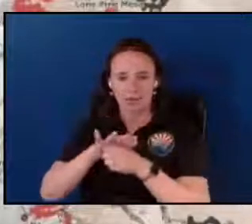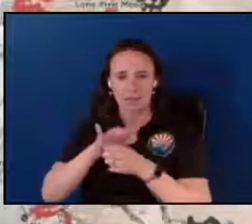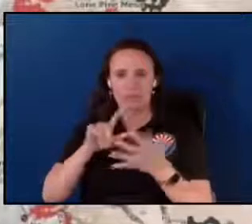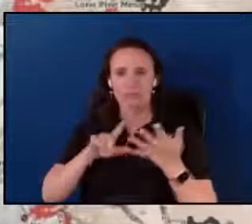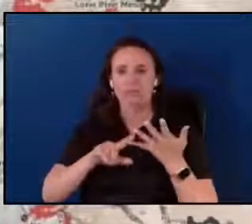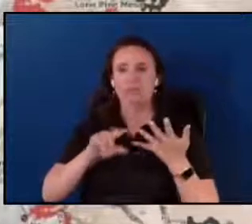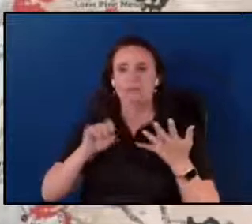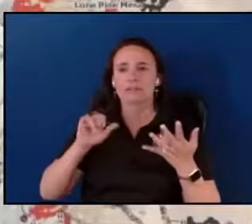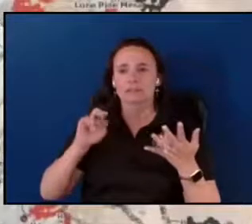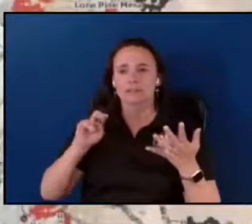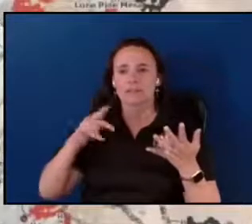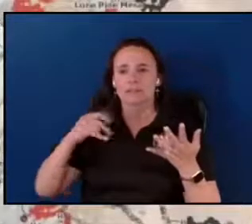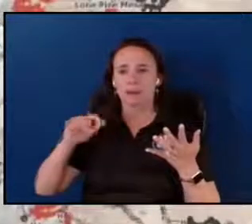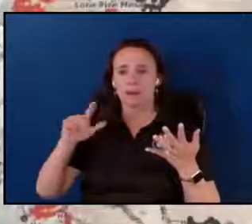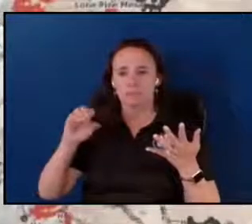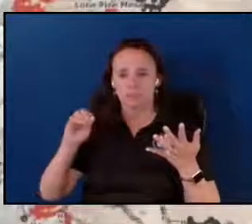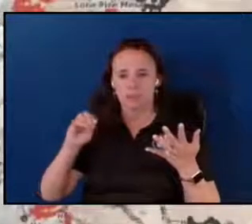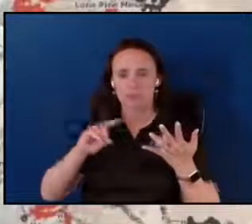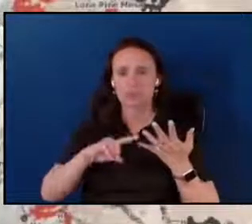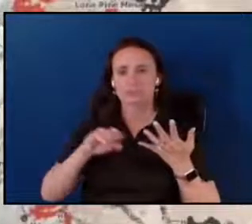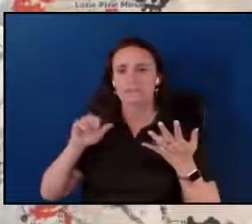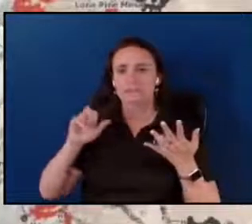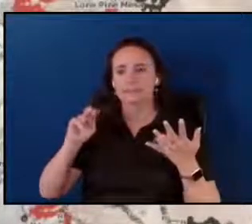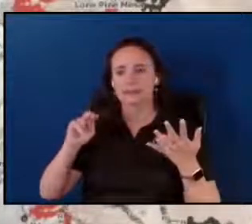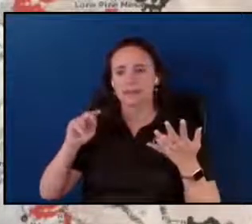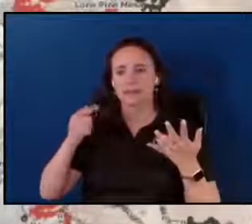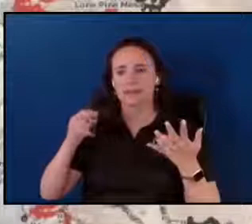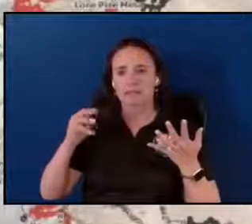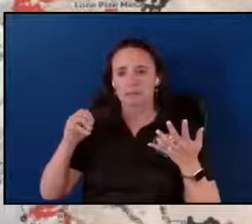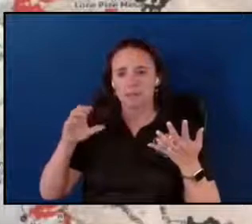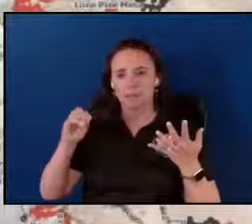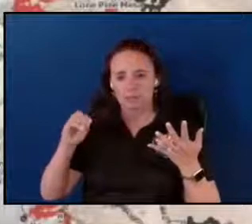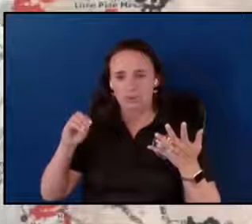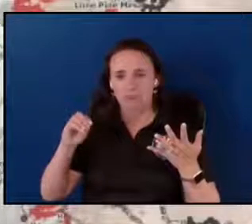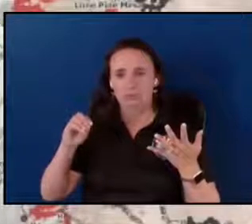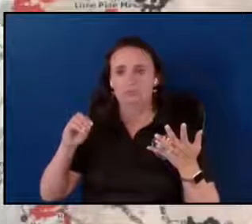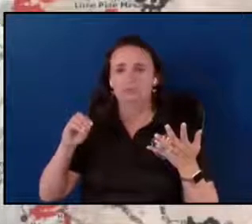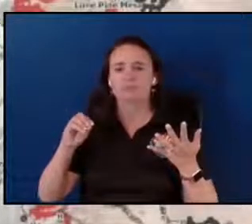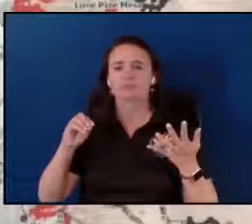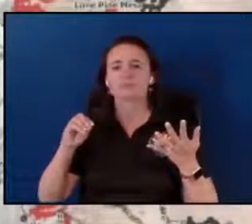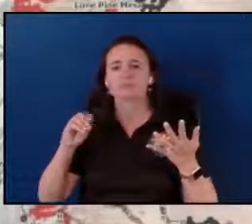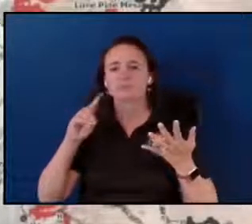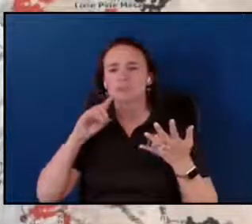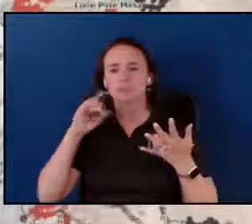Frios, San Jeronimo, and Mineral Hill. So all those have been downgraded to a ready.